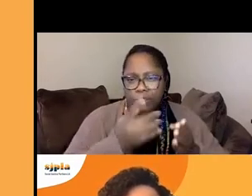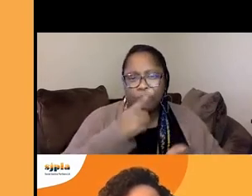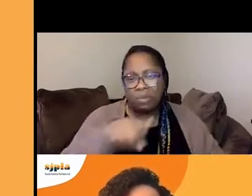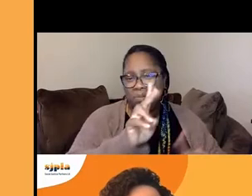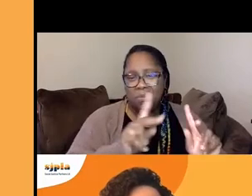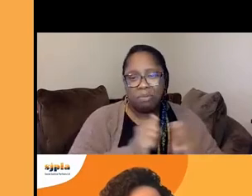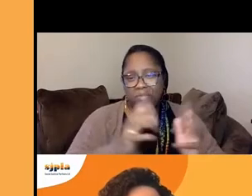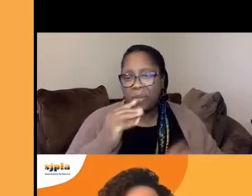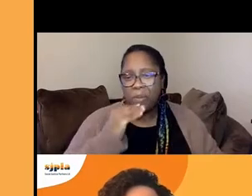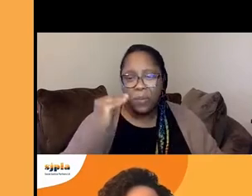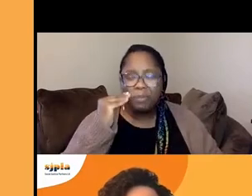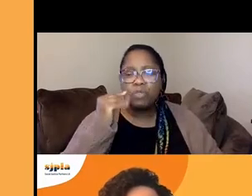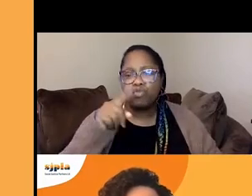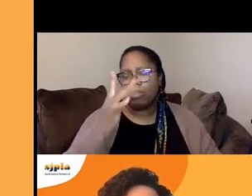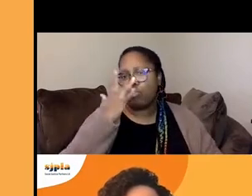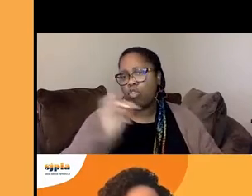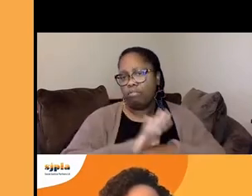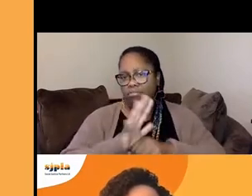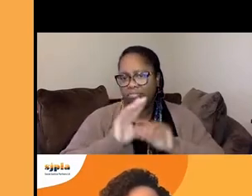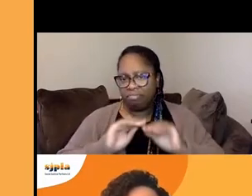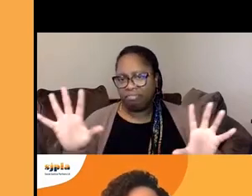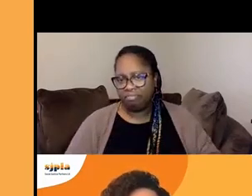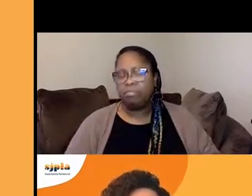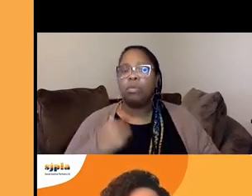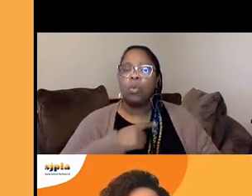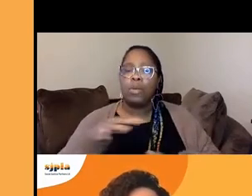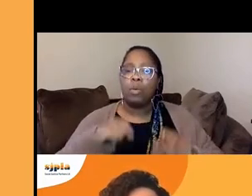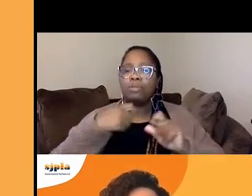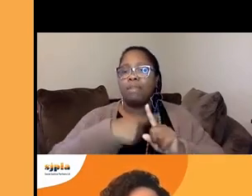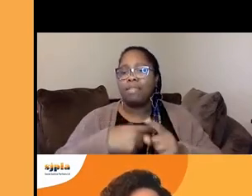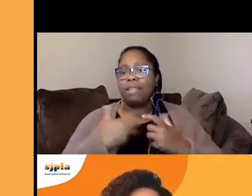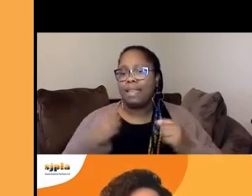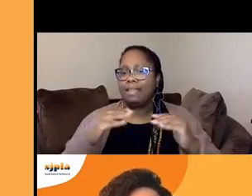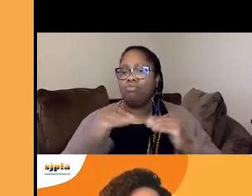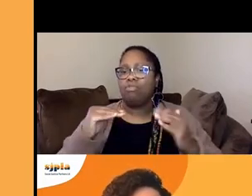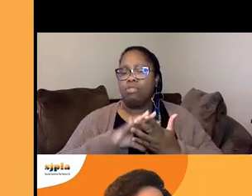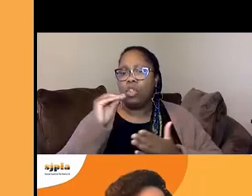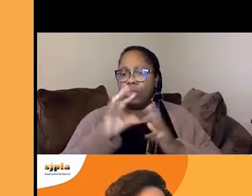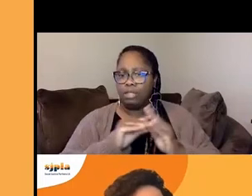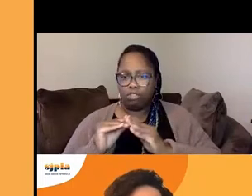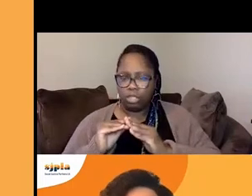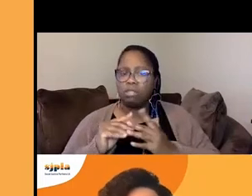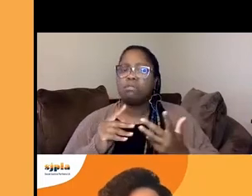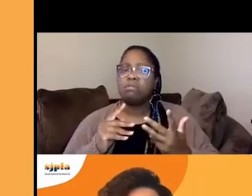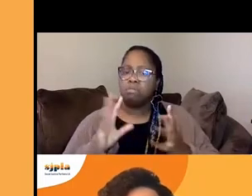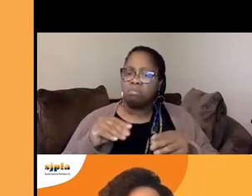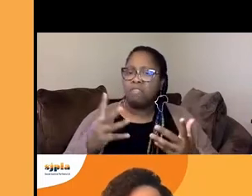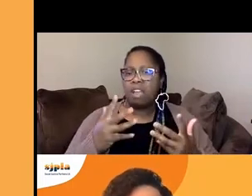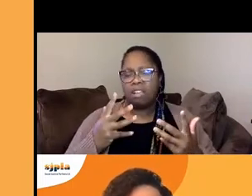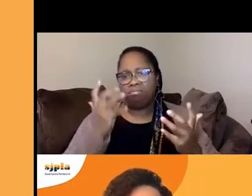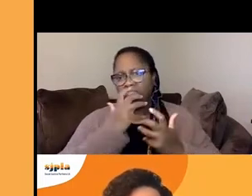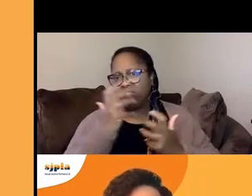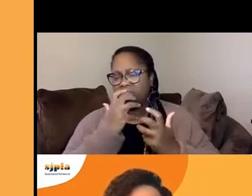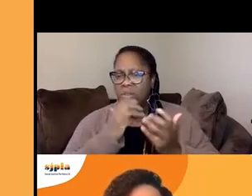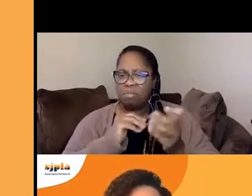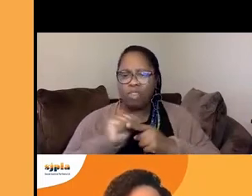homelessness during the earliest days of the pandemic. We host monthly healing justice learning sessions where we have amazing practitioners